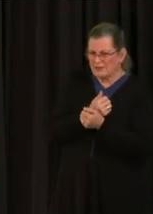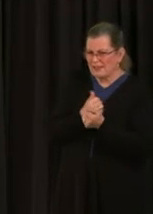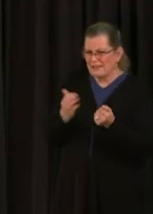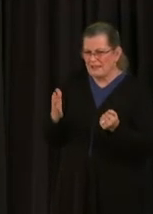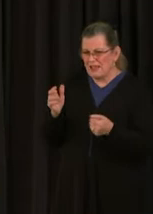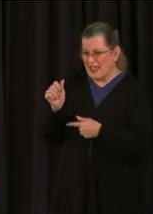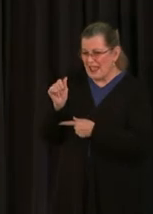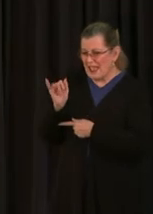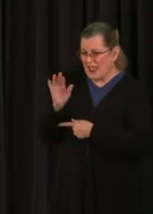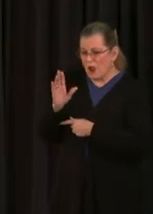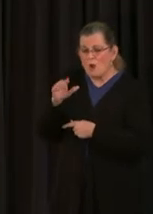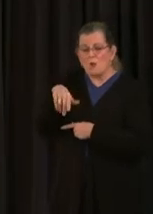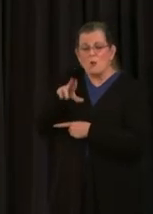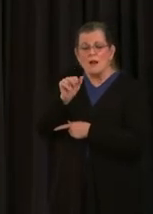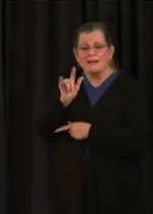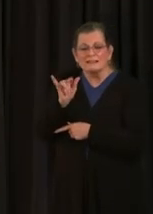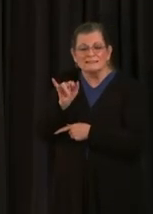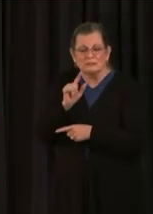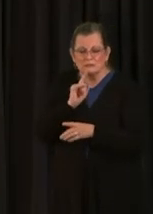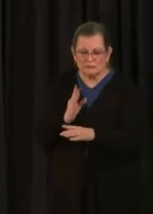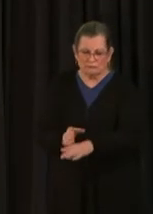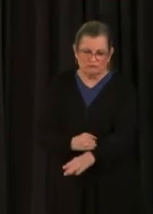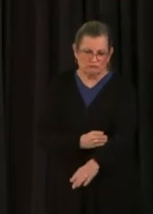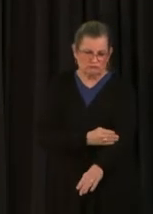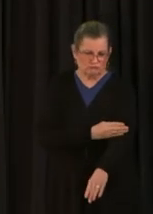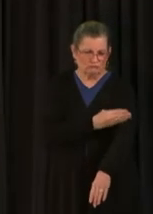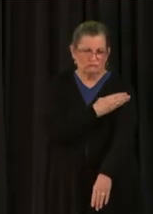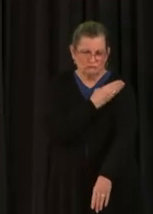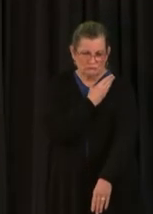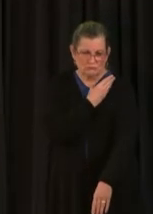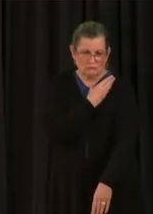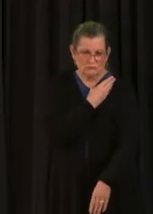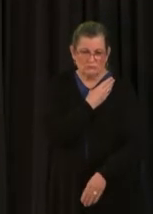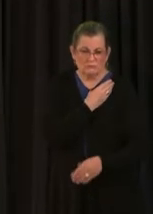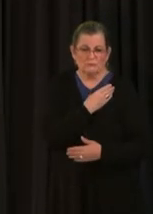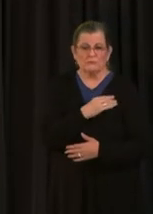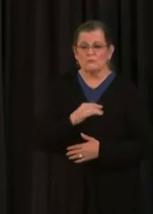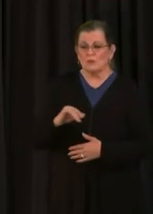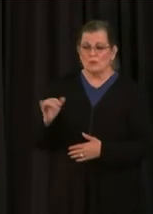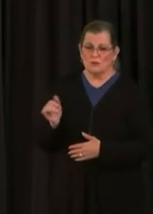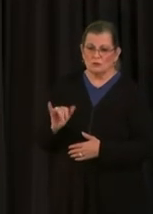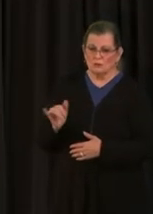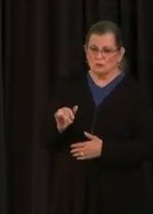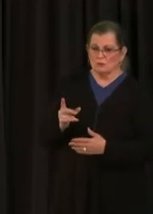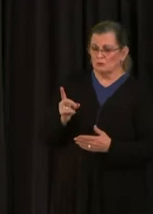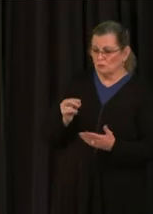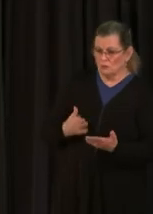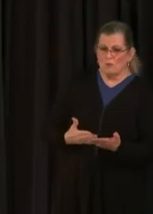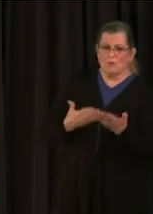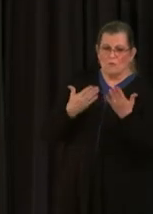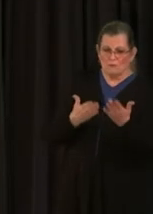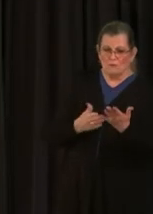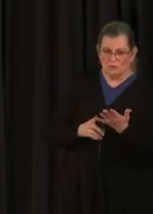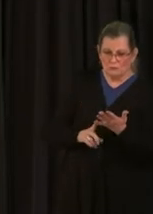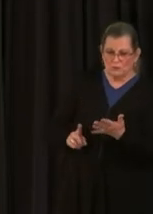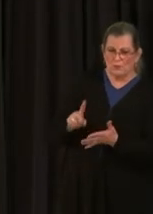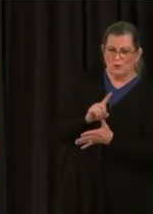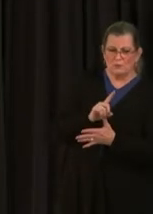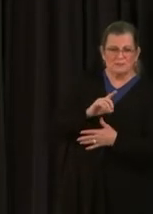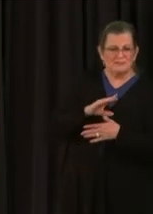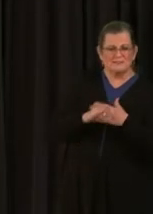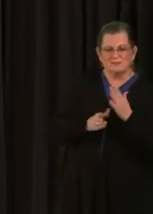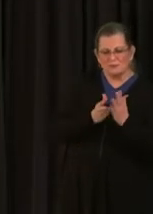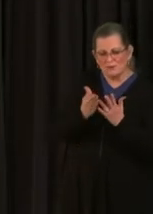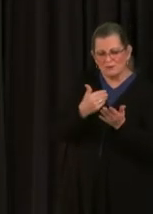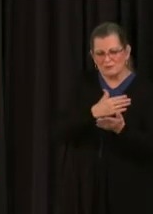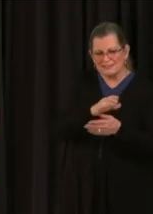the system if there are crowding conditions, so that we can spot in additional surplus service to reduce the crowding and permit our